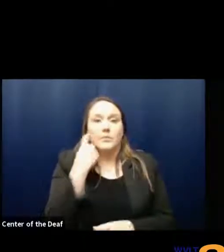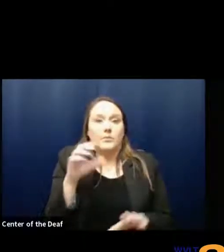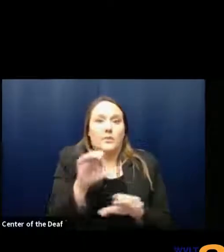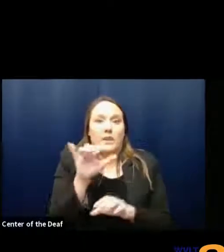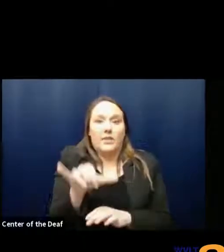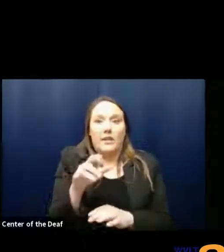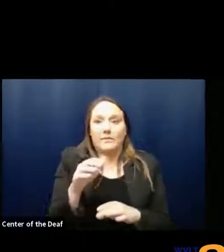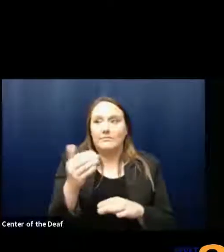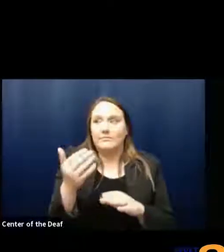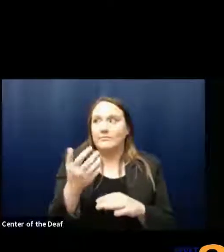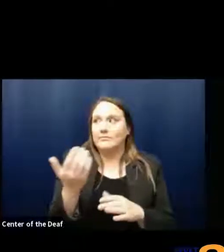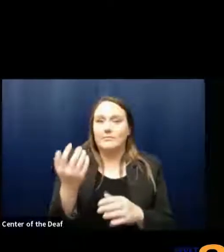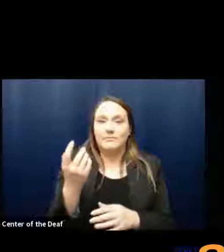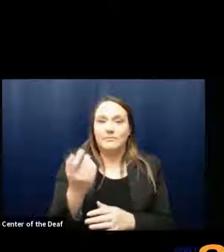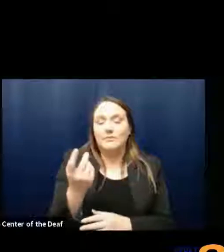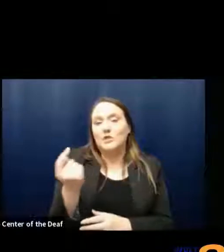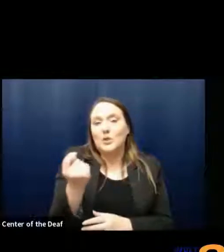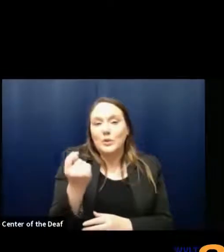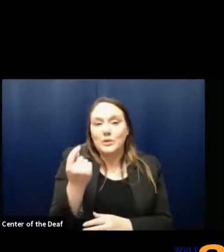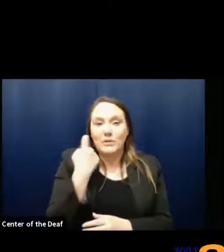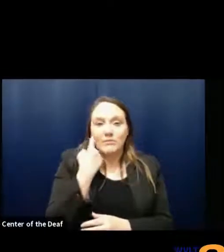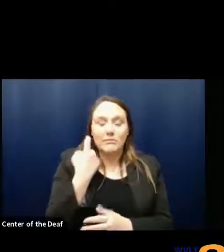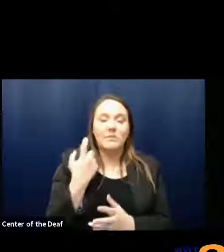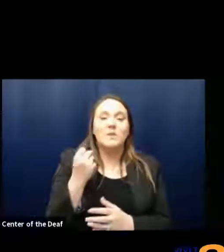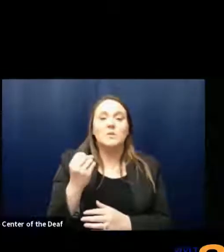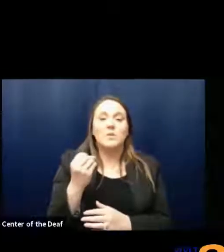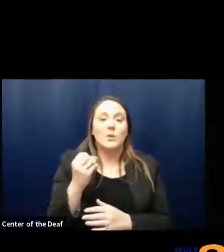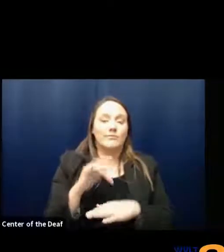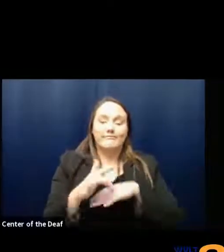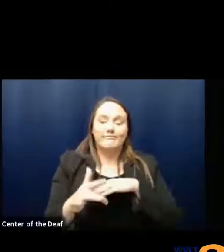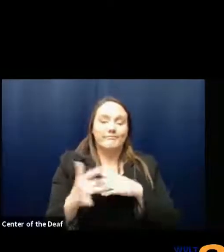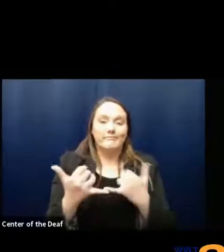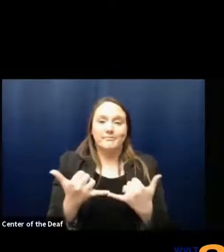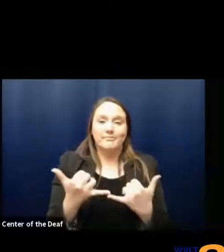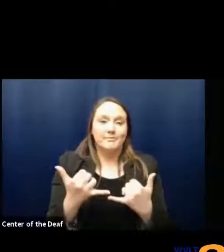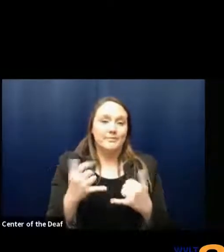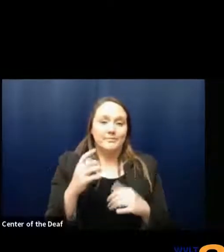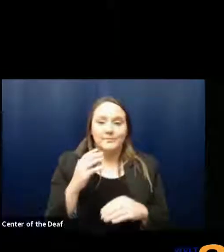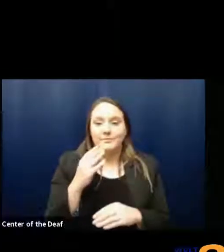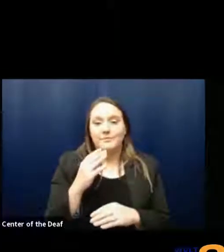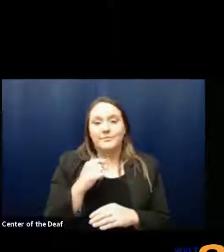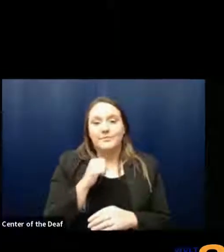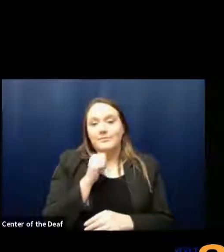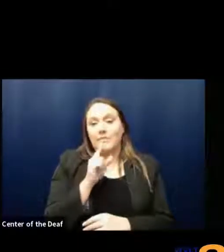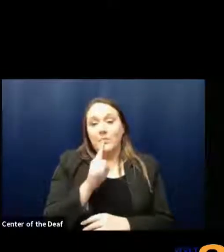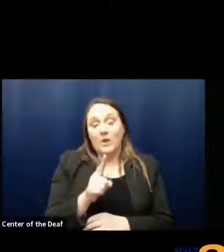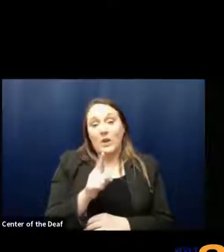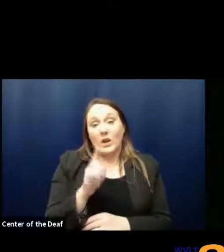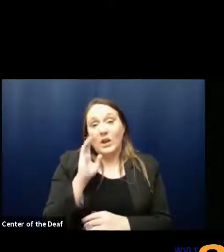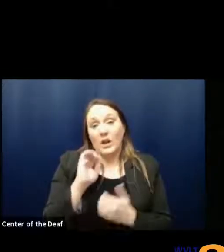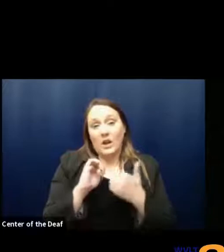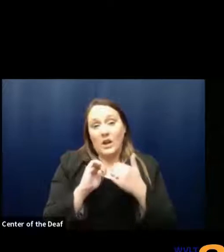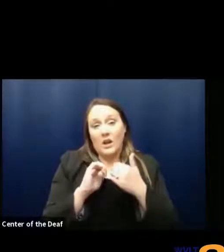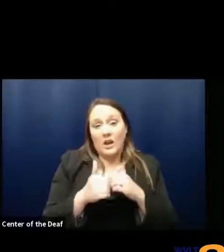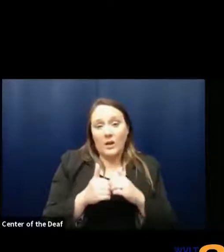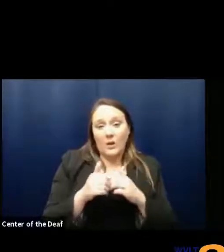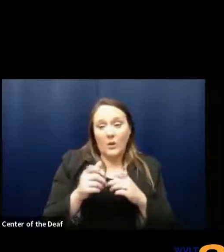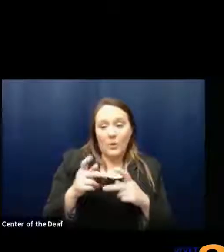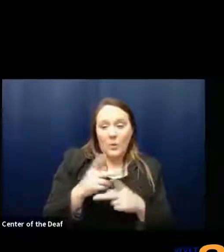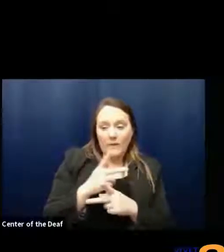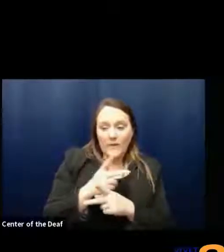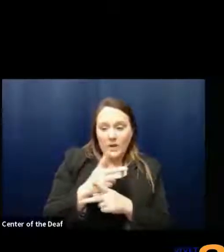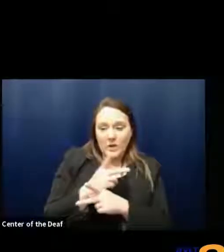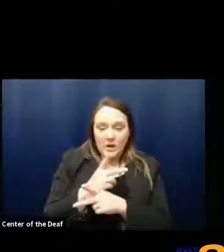on Tuesday. And so definitely too early. And I'm not sure how we'll be able to tease that out as we move